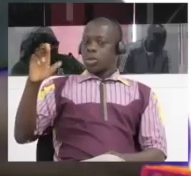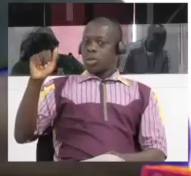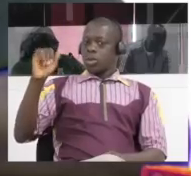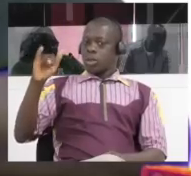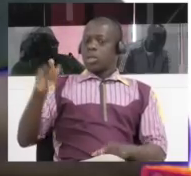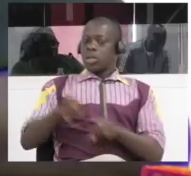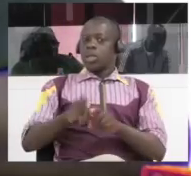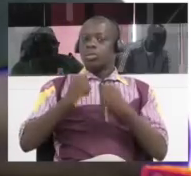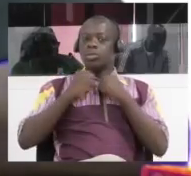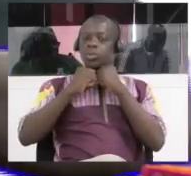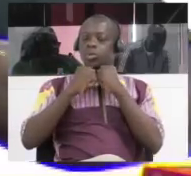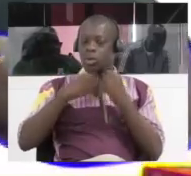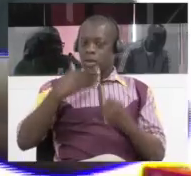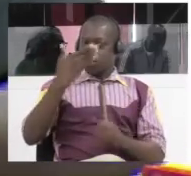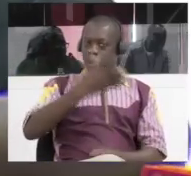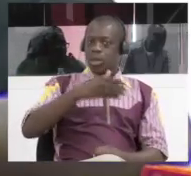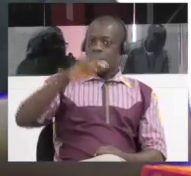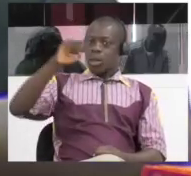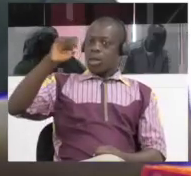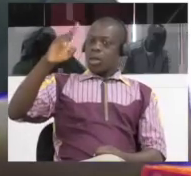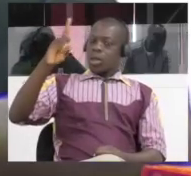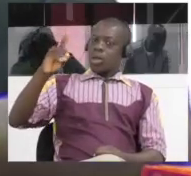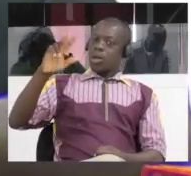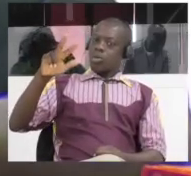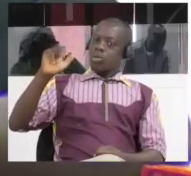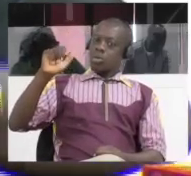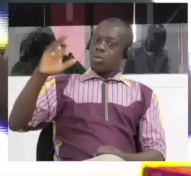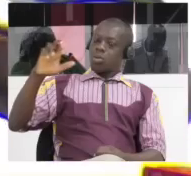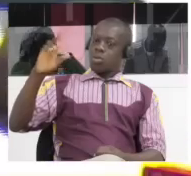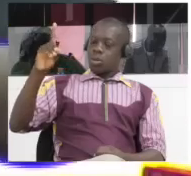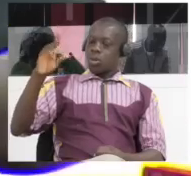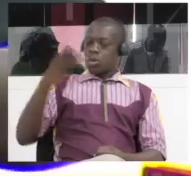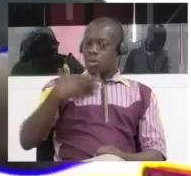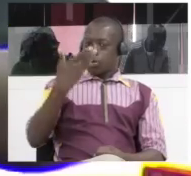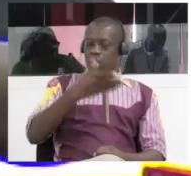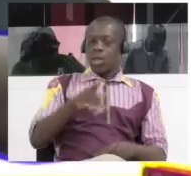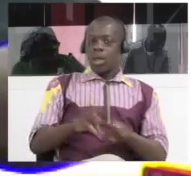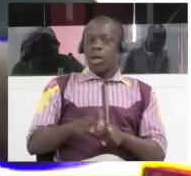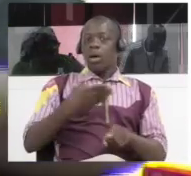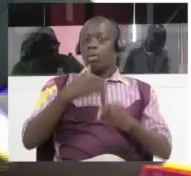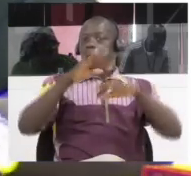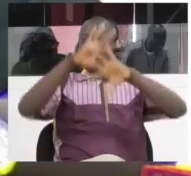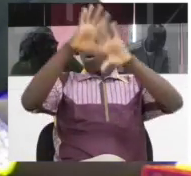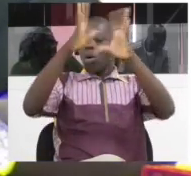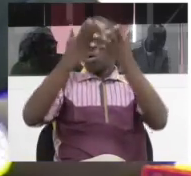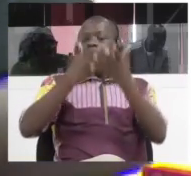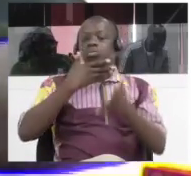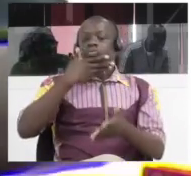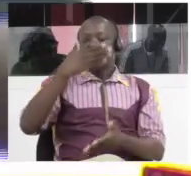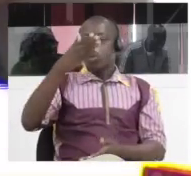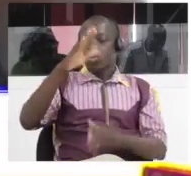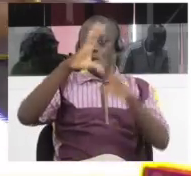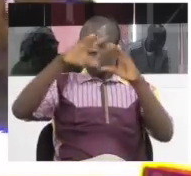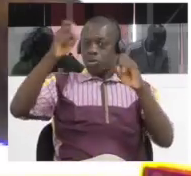Edward Singate. You know, because we had all the young officers and the Gambian senior officers, so